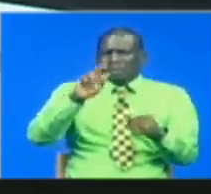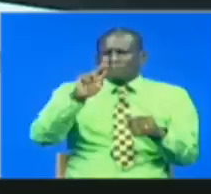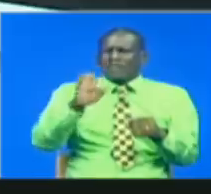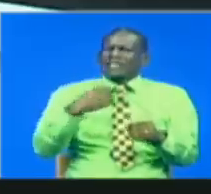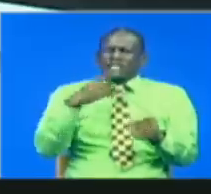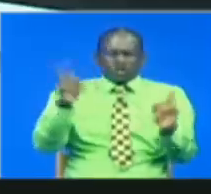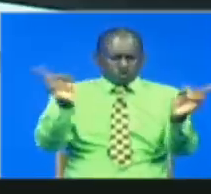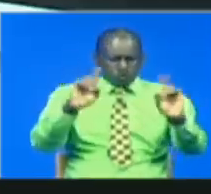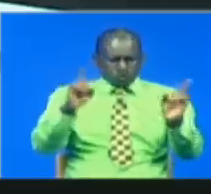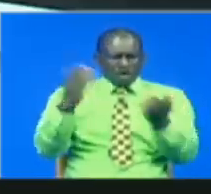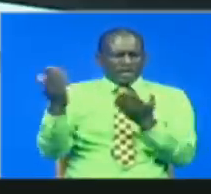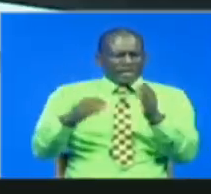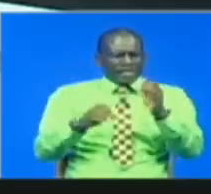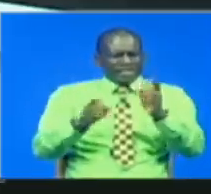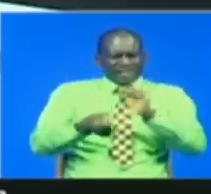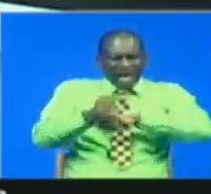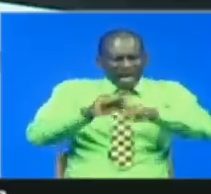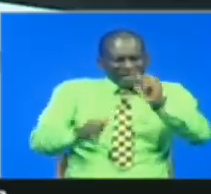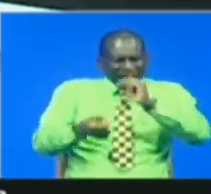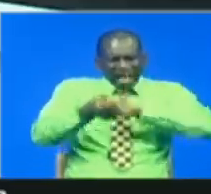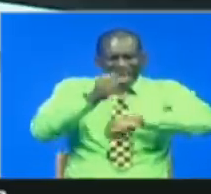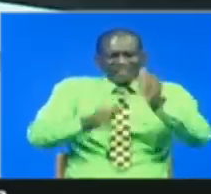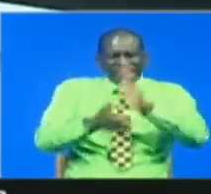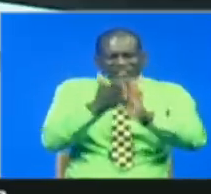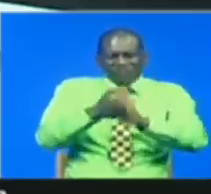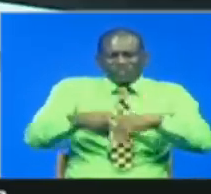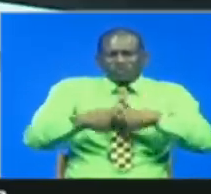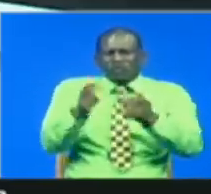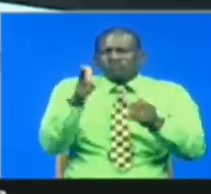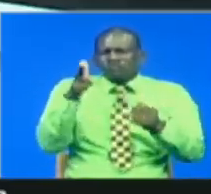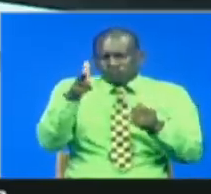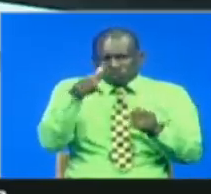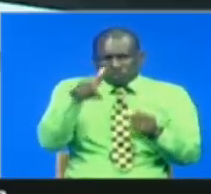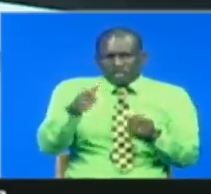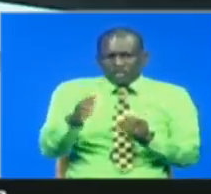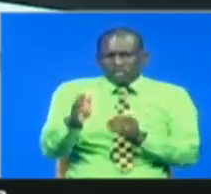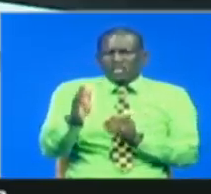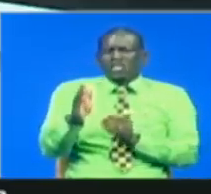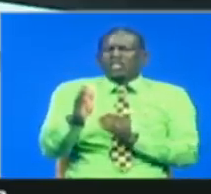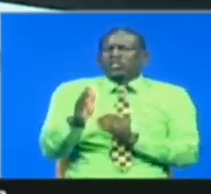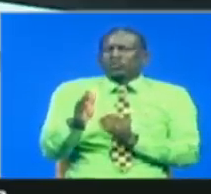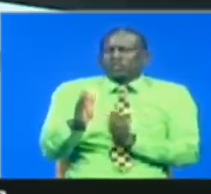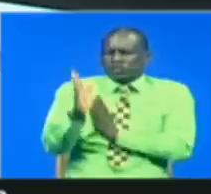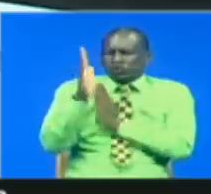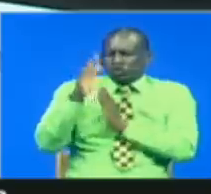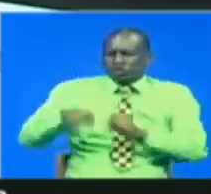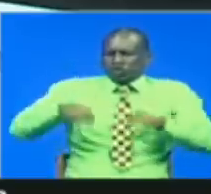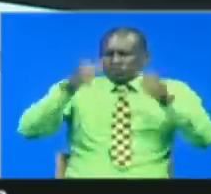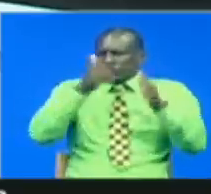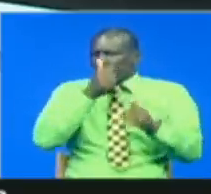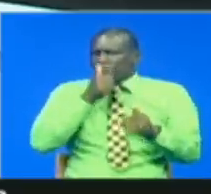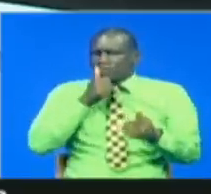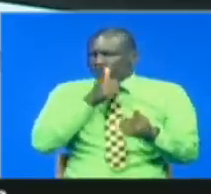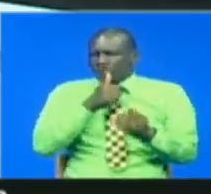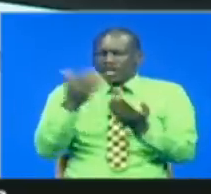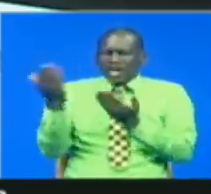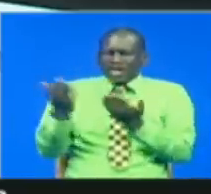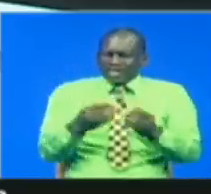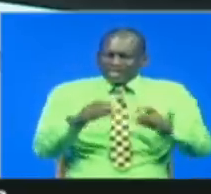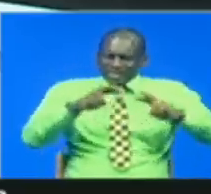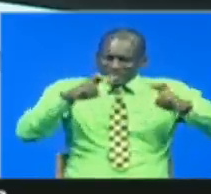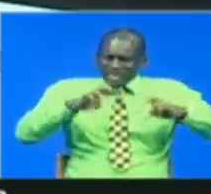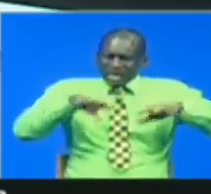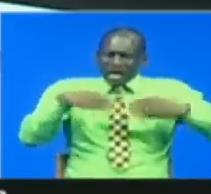not rush to arming these private guards out of emotions of this attack. Let's calm down and reason on how we would